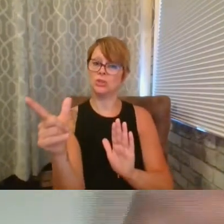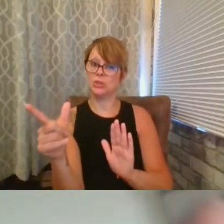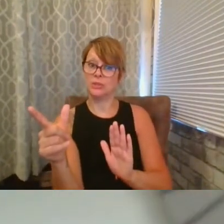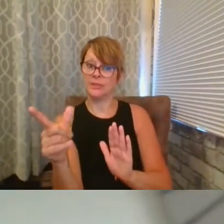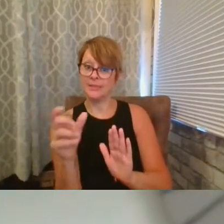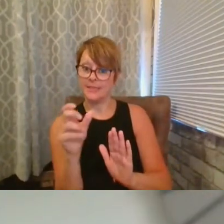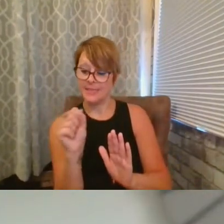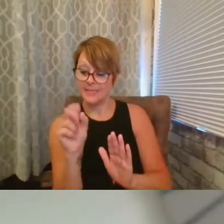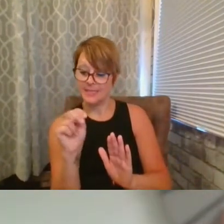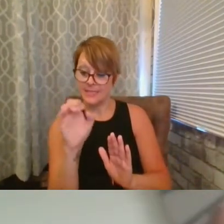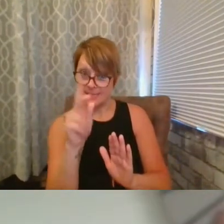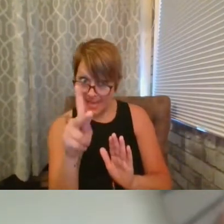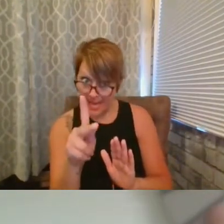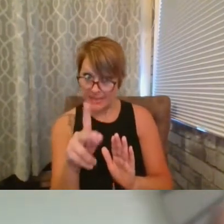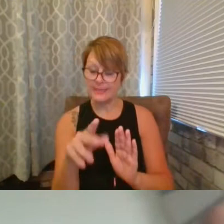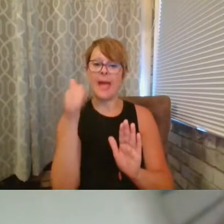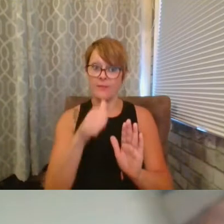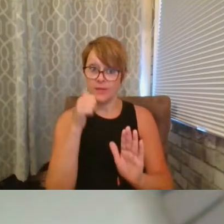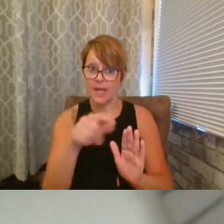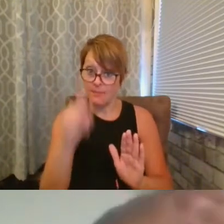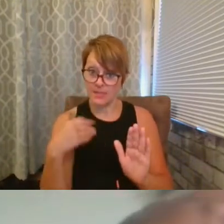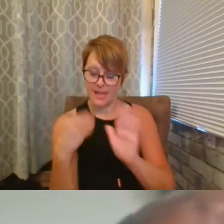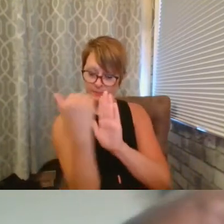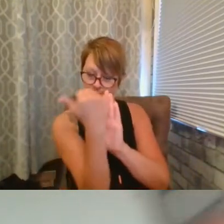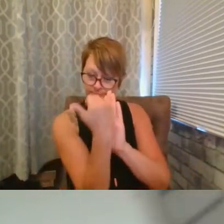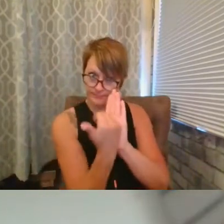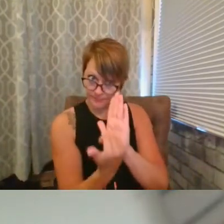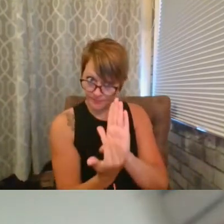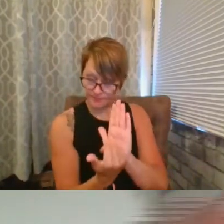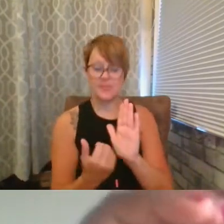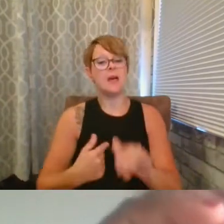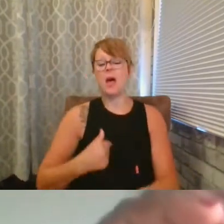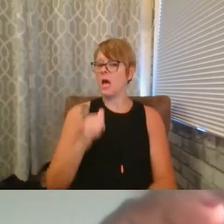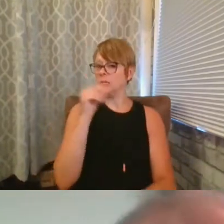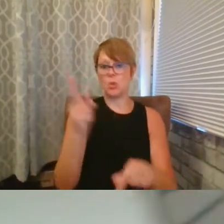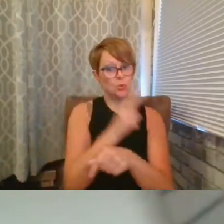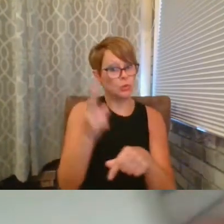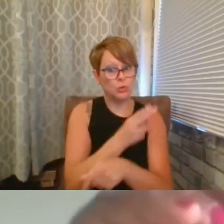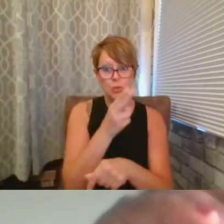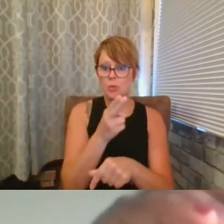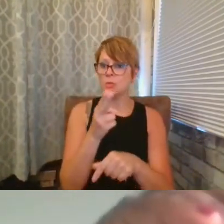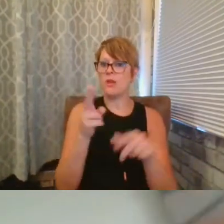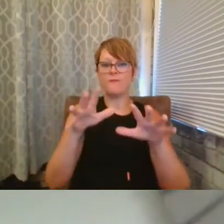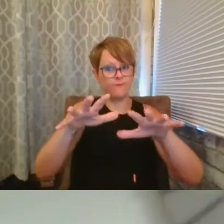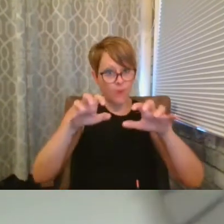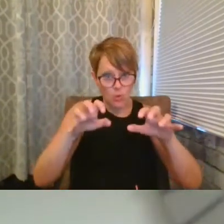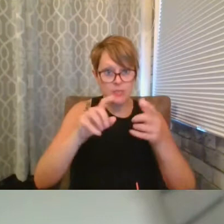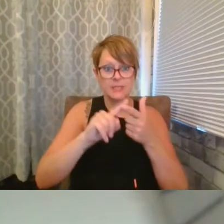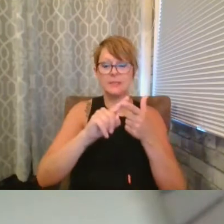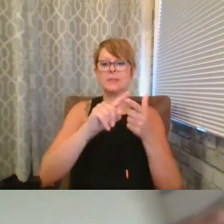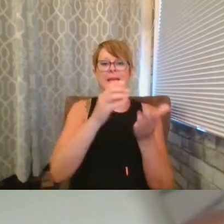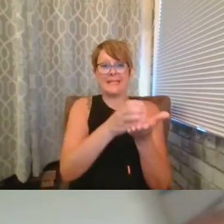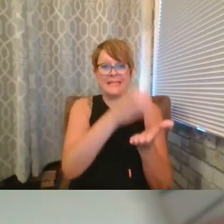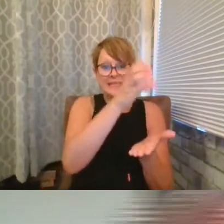snacks, breakfast, lunch, so every day. And Okay. I do not use anything frozen, tinned,